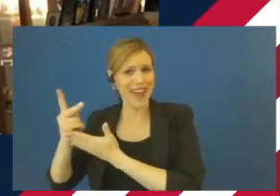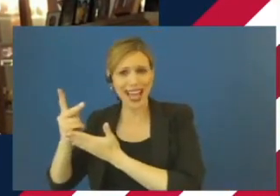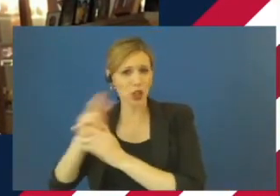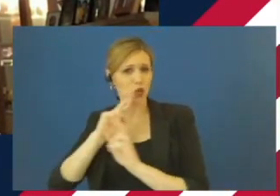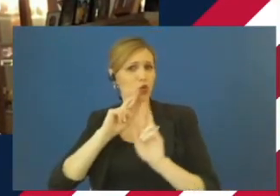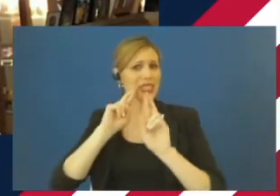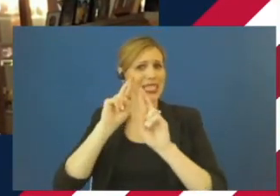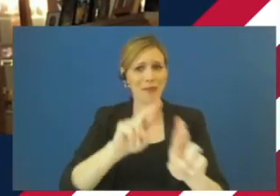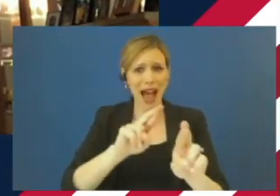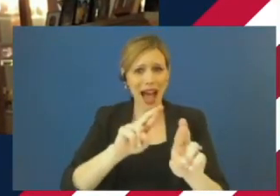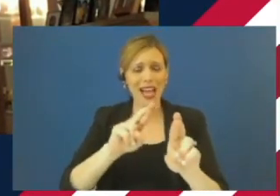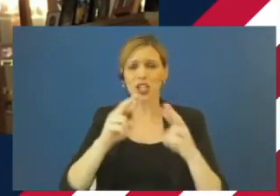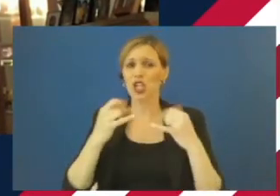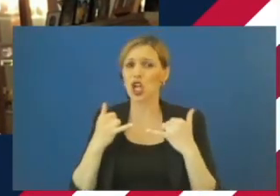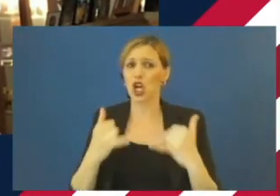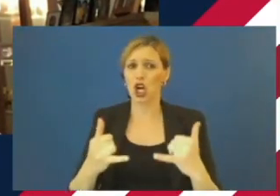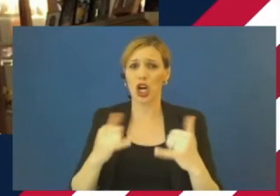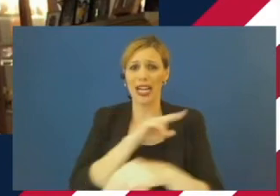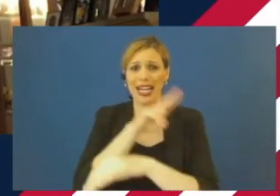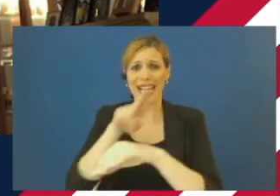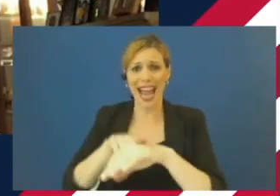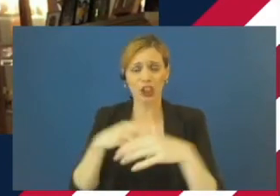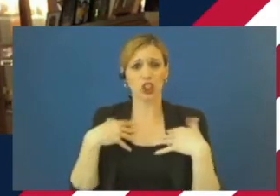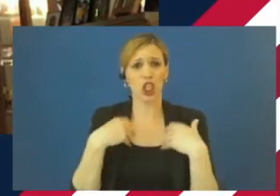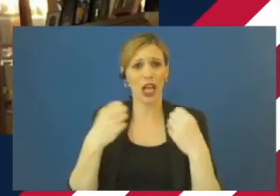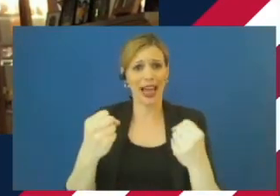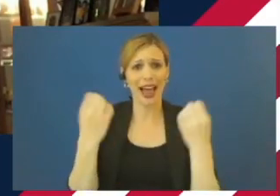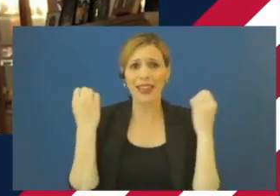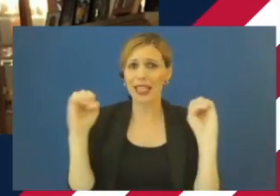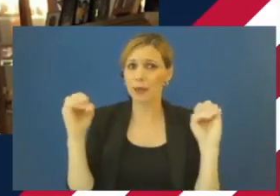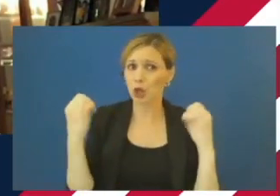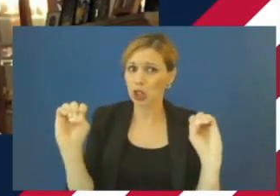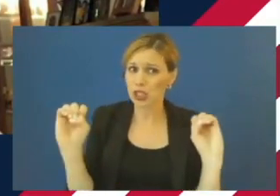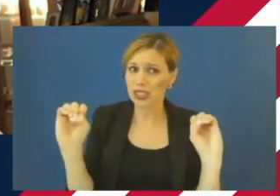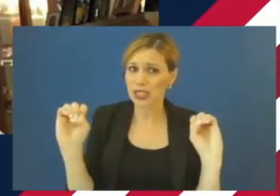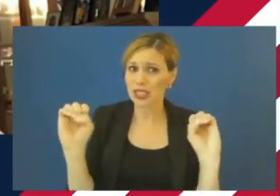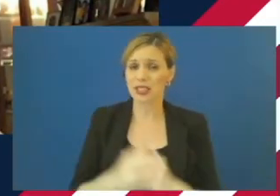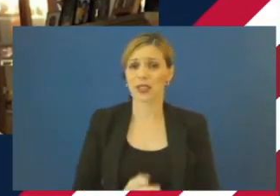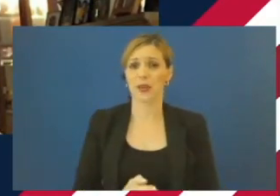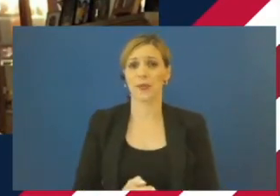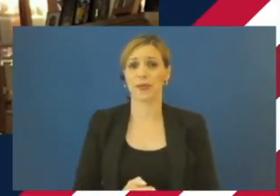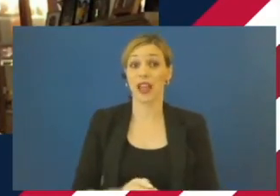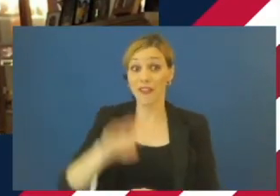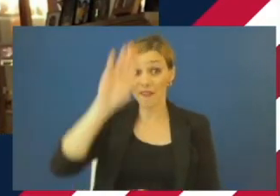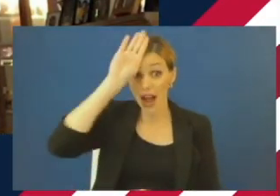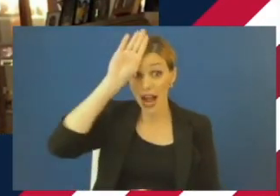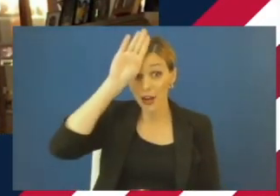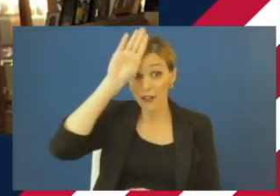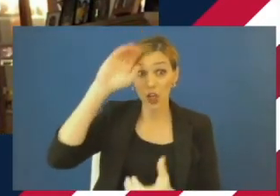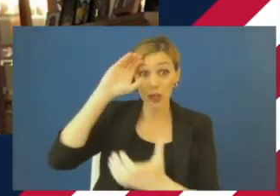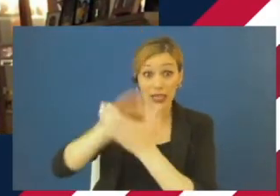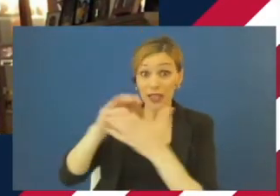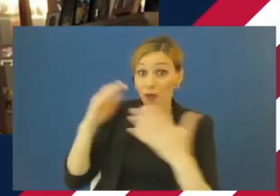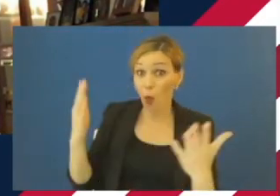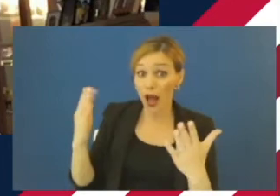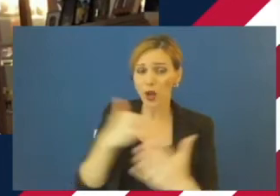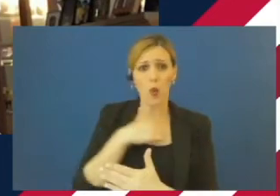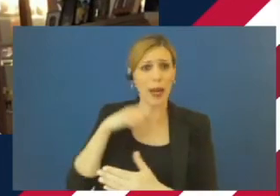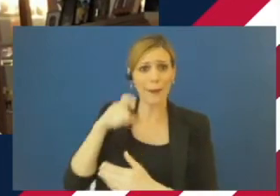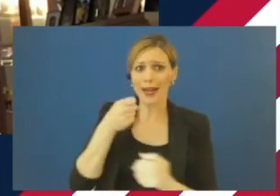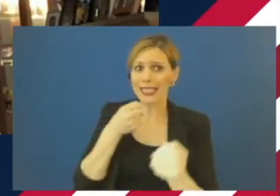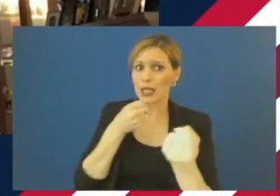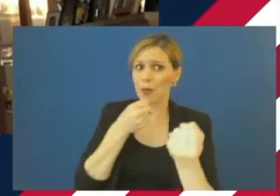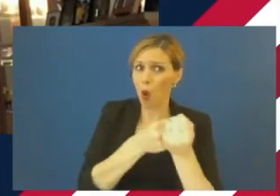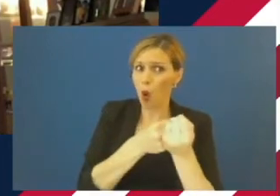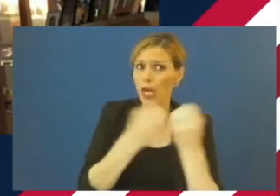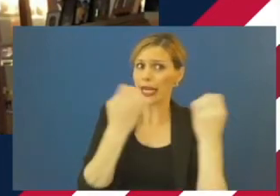health emergency. Firefighters believe that as a nation, we must support emergency response employees by ensuring